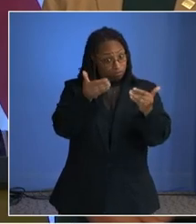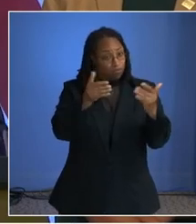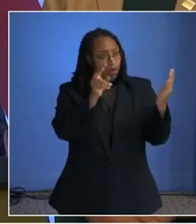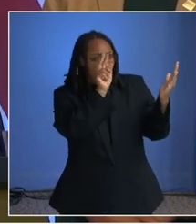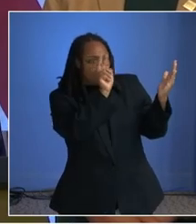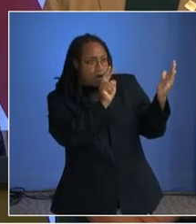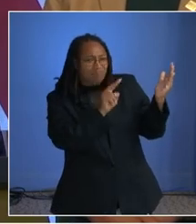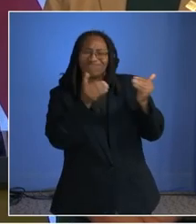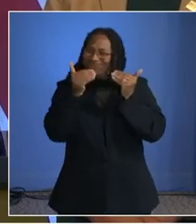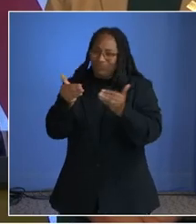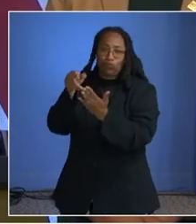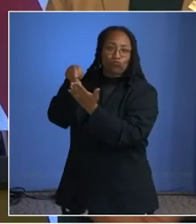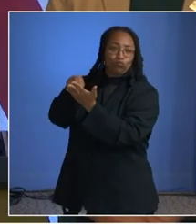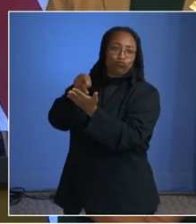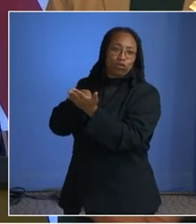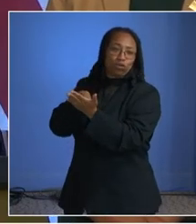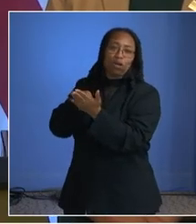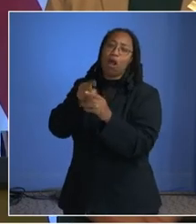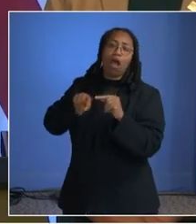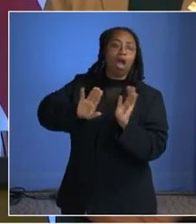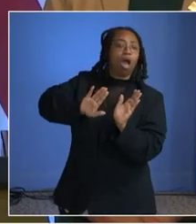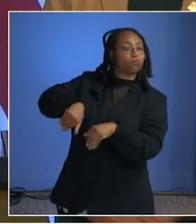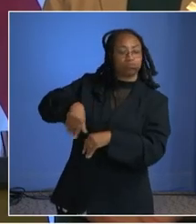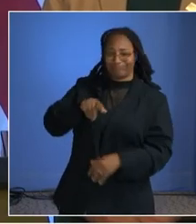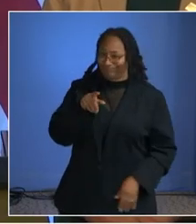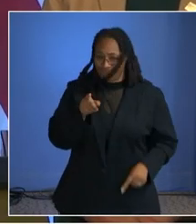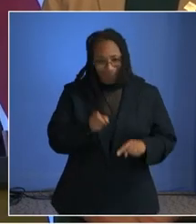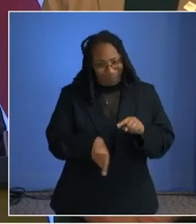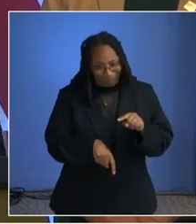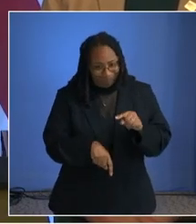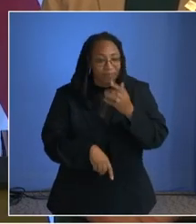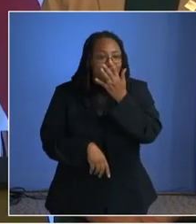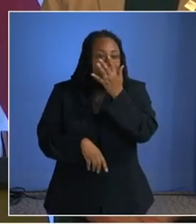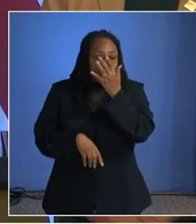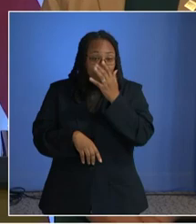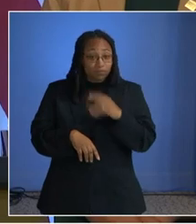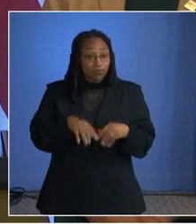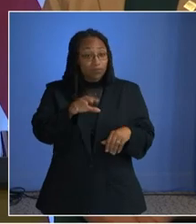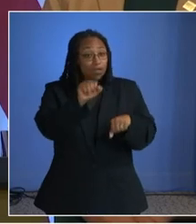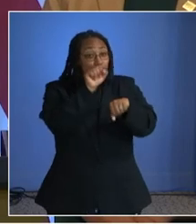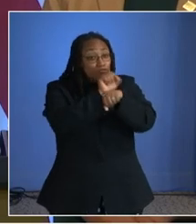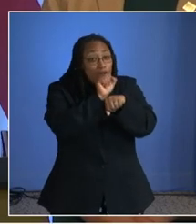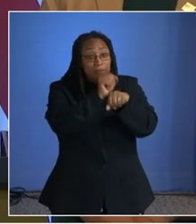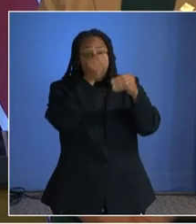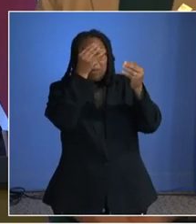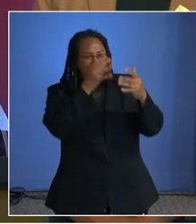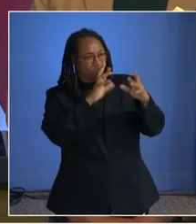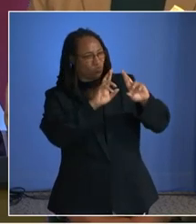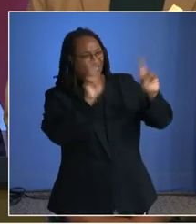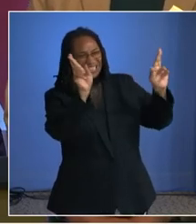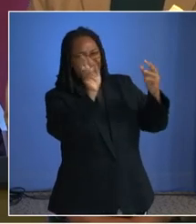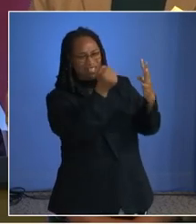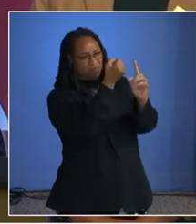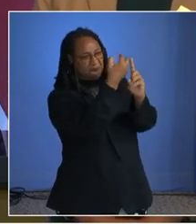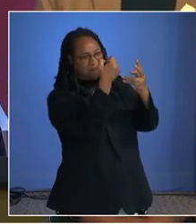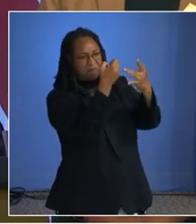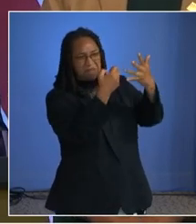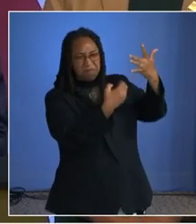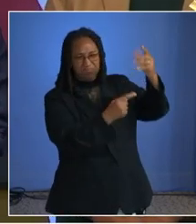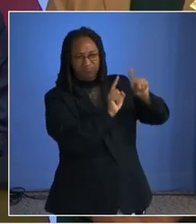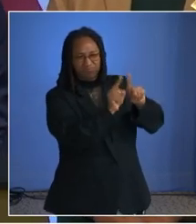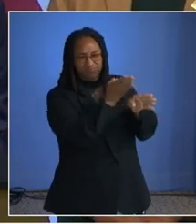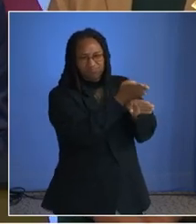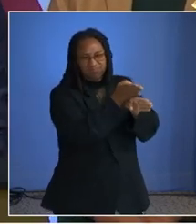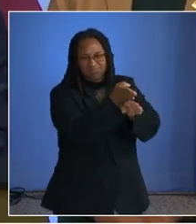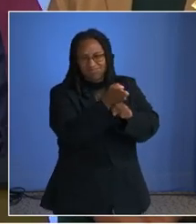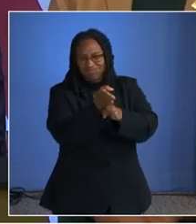the information on the job openings, and start looking at the information that you're interested in as it relates to positions. We also